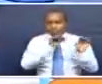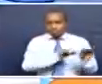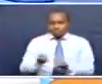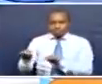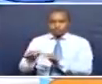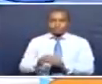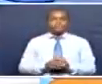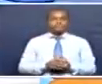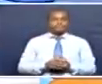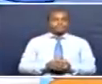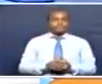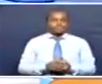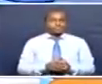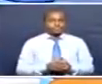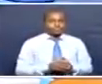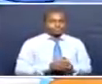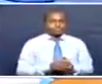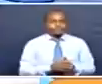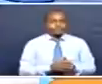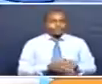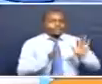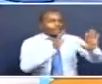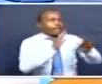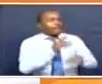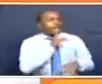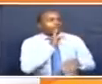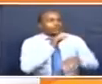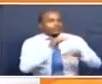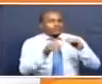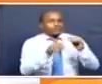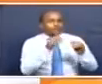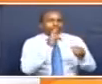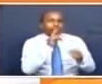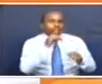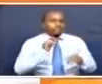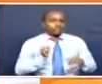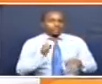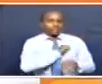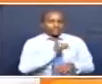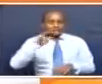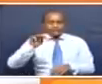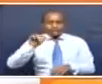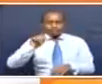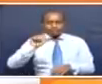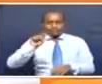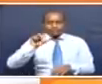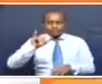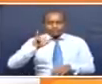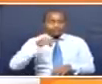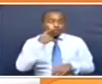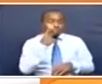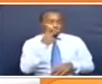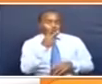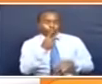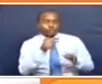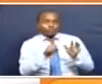must bring the name of Senator Matangi, who's my colleague, who foresaw this particular issue and attempted to